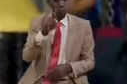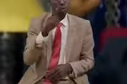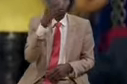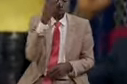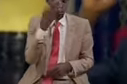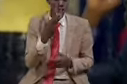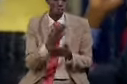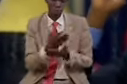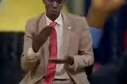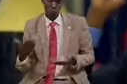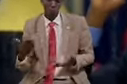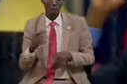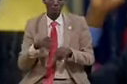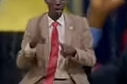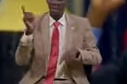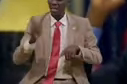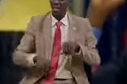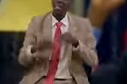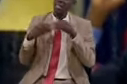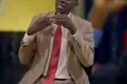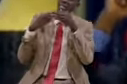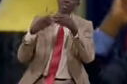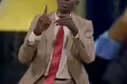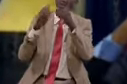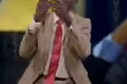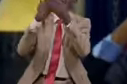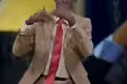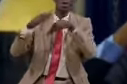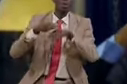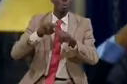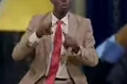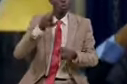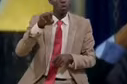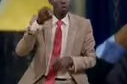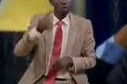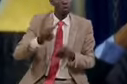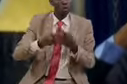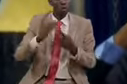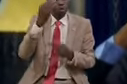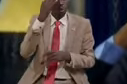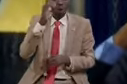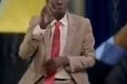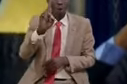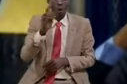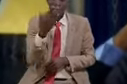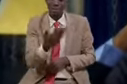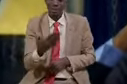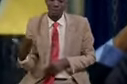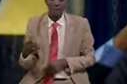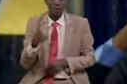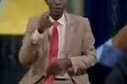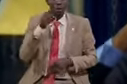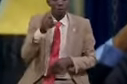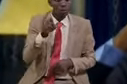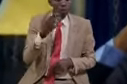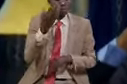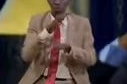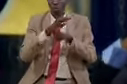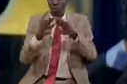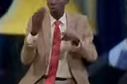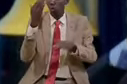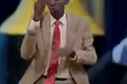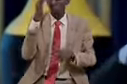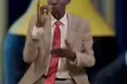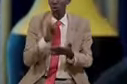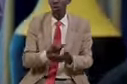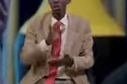you to heaven. But there's one thing you ought to know. And it says, know ye not that your body is